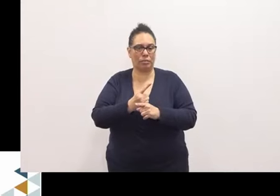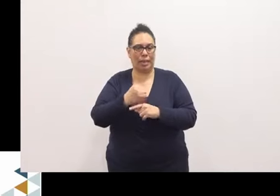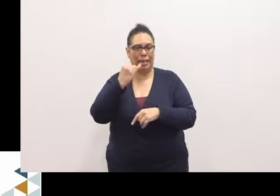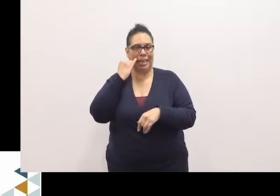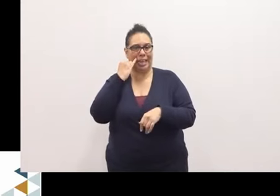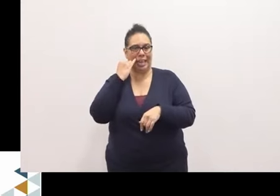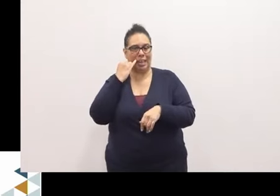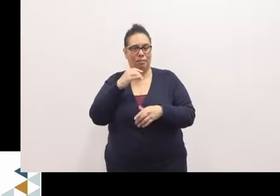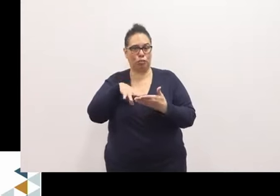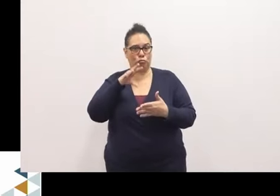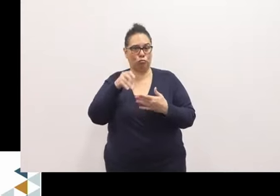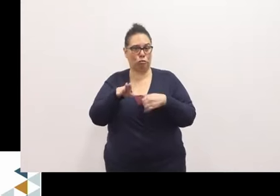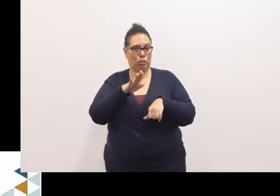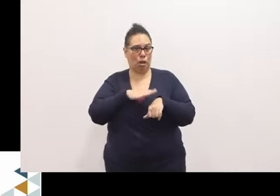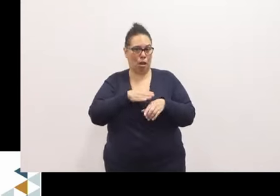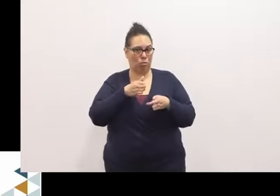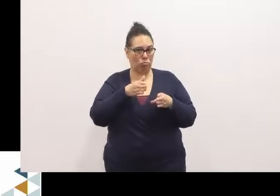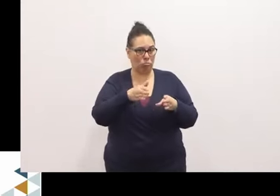track.